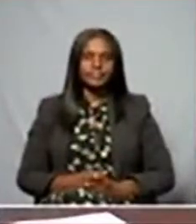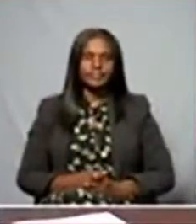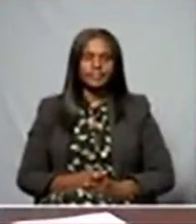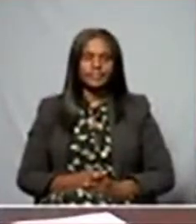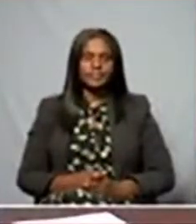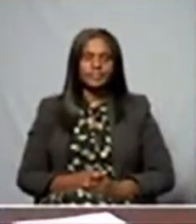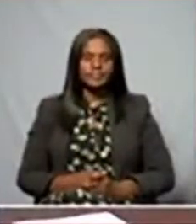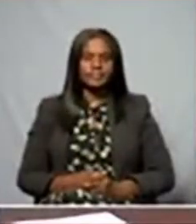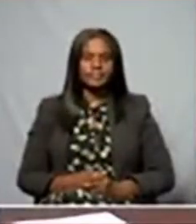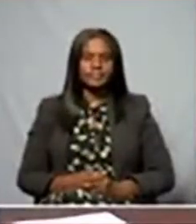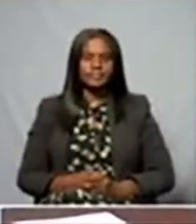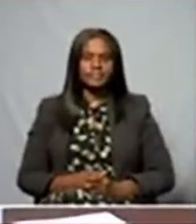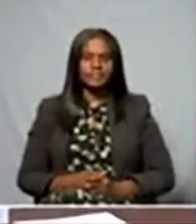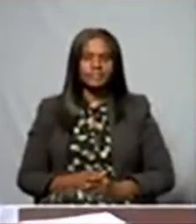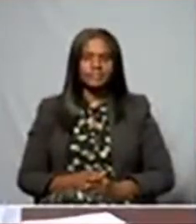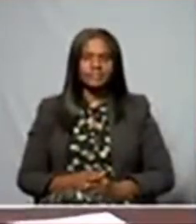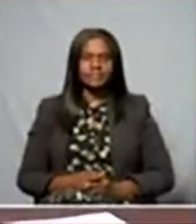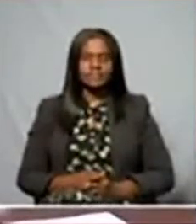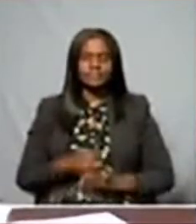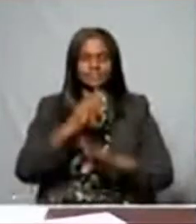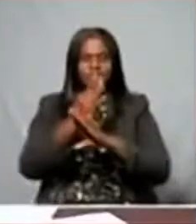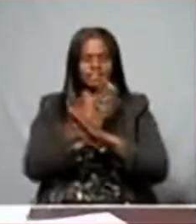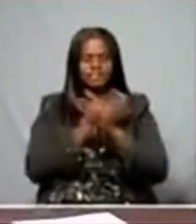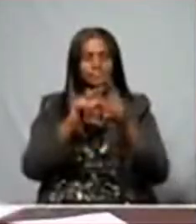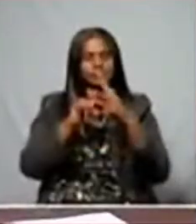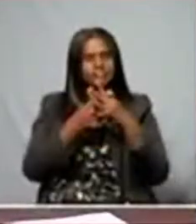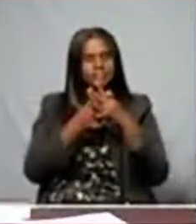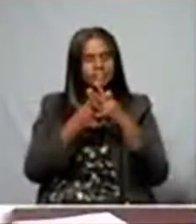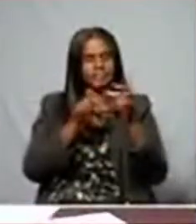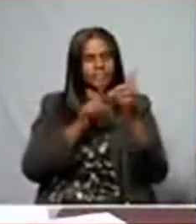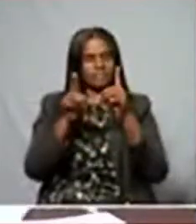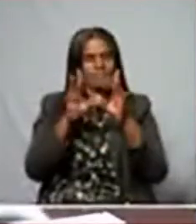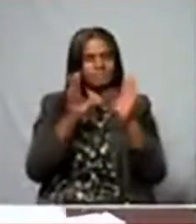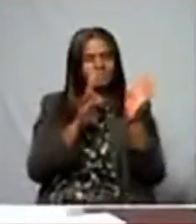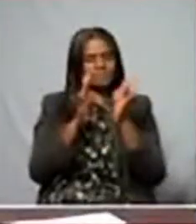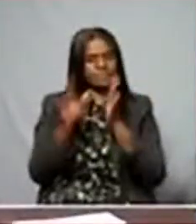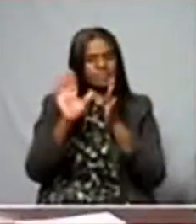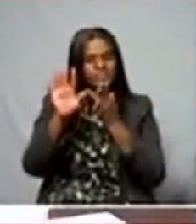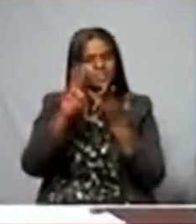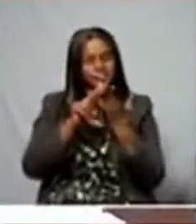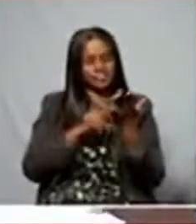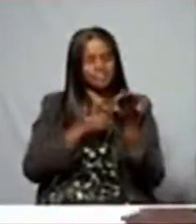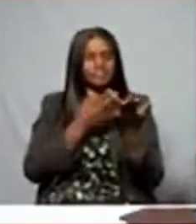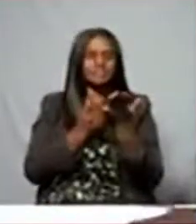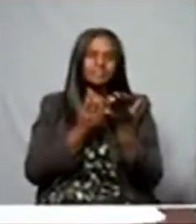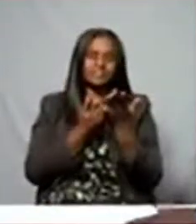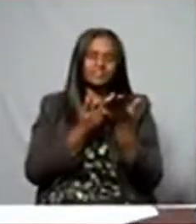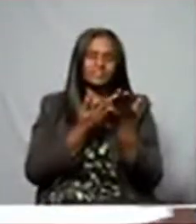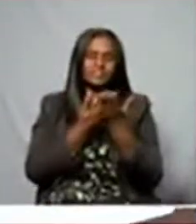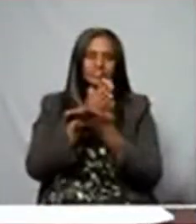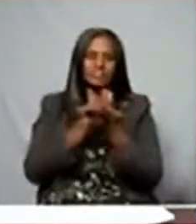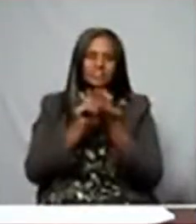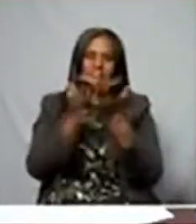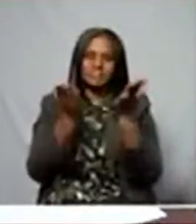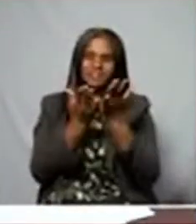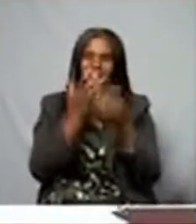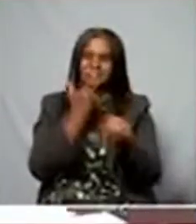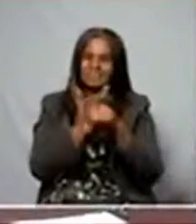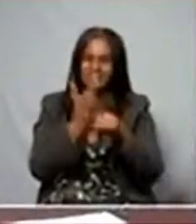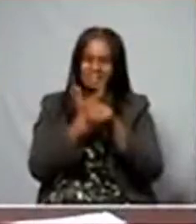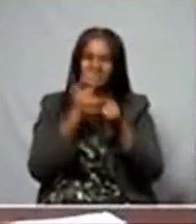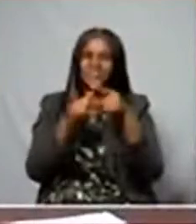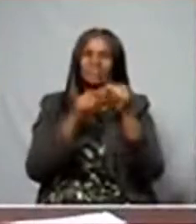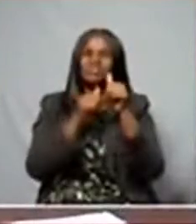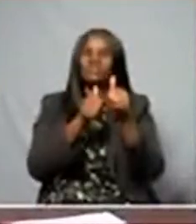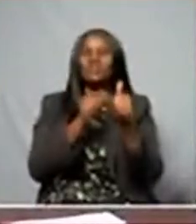Okay, maybe just before we start, Director of Planning, your report is somehow a bit difficult to follow. You